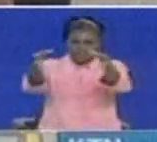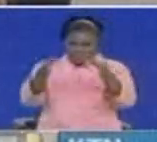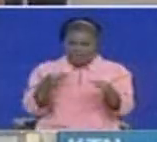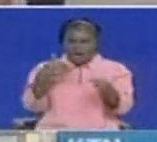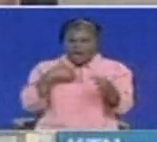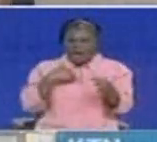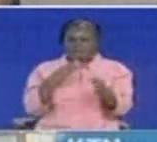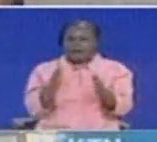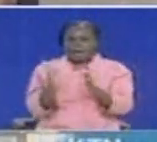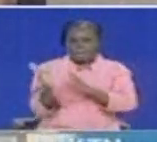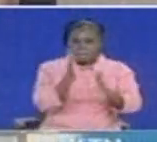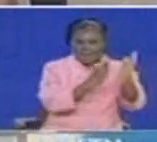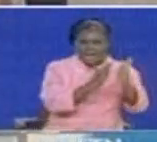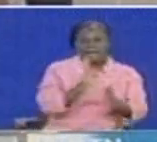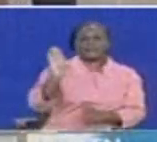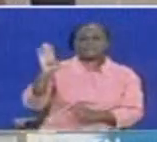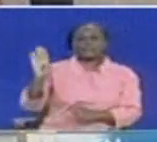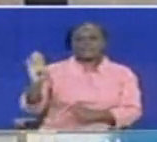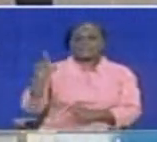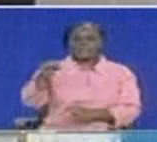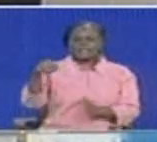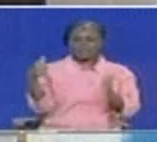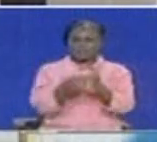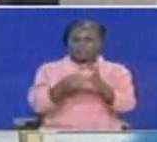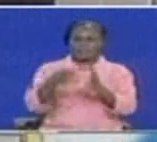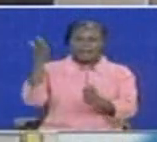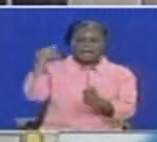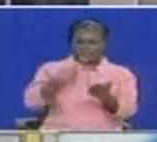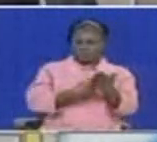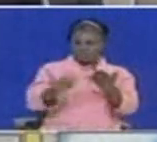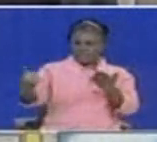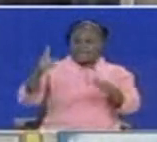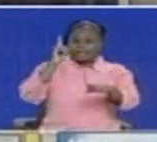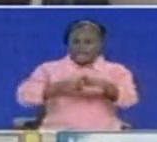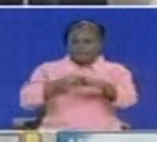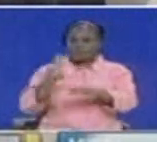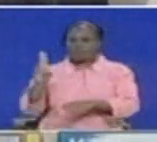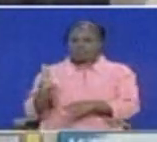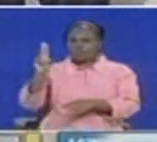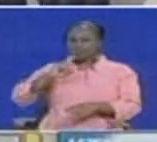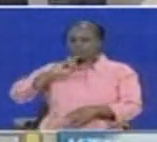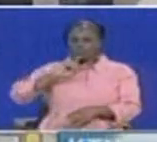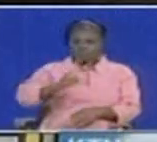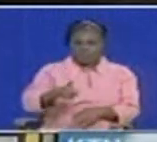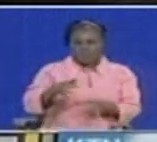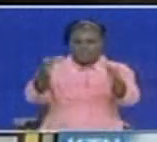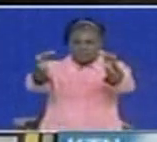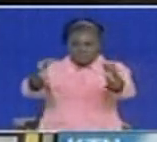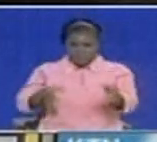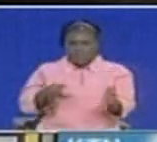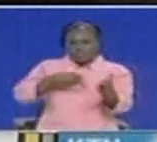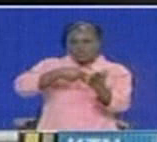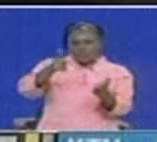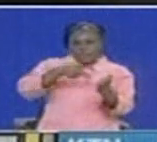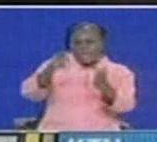in a plan B. This desperation was witnessed last week when President Uhuru Kenyatta issued a directive to the Treasury to pay